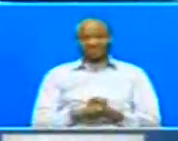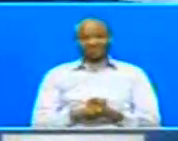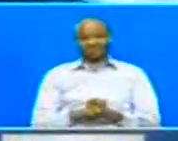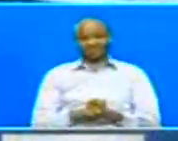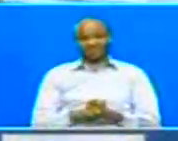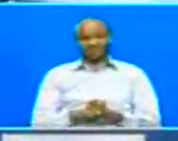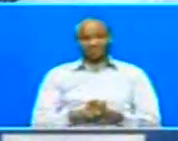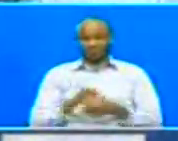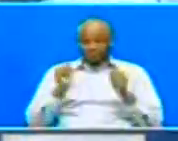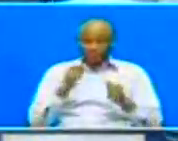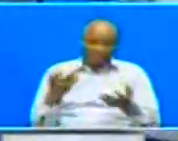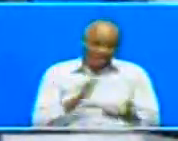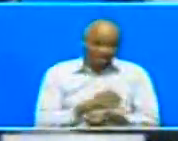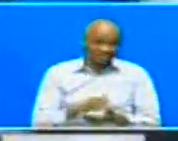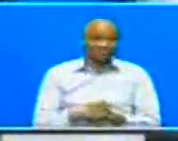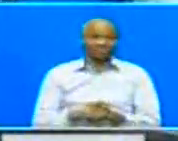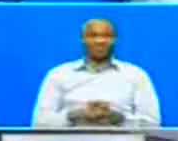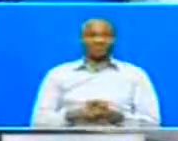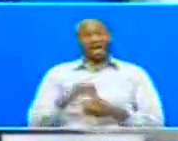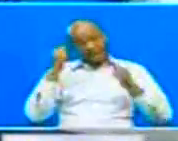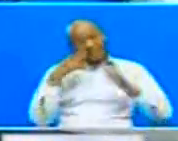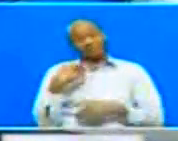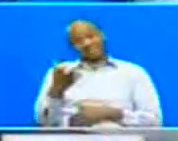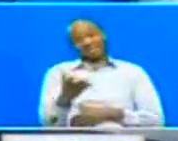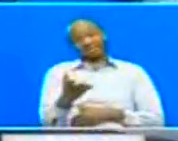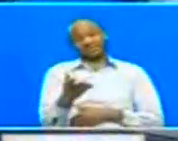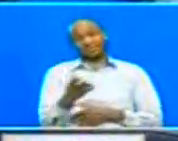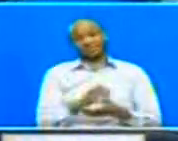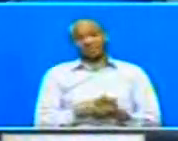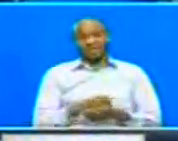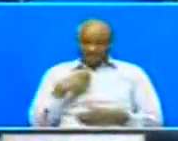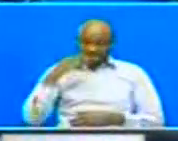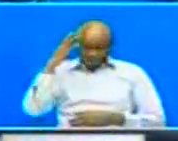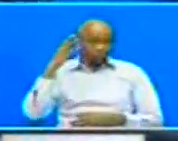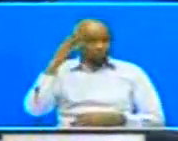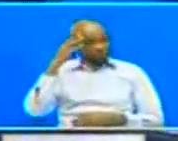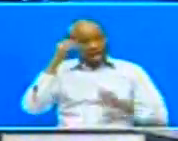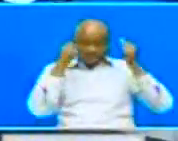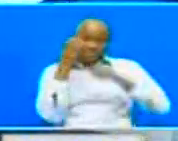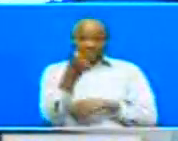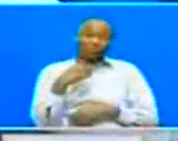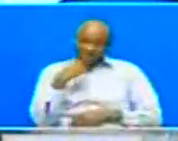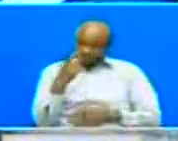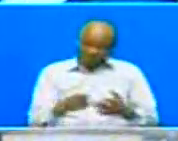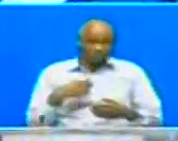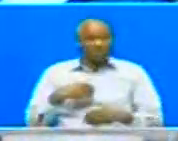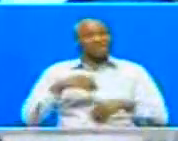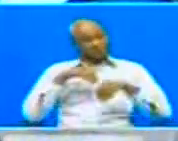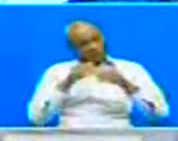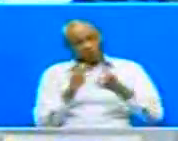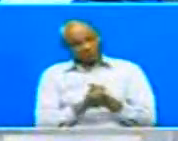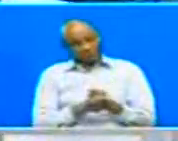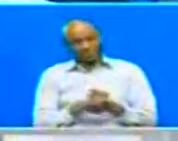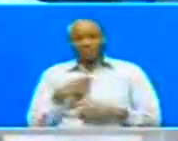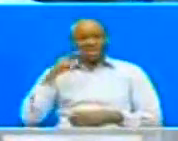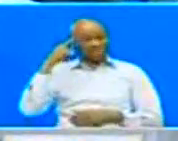question. Can we say that? Our forces are still there. Present in Somalia. Uh-huh. Because you're saying that we are actually following the source of this.